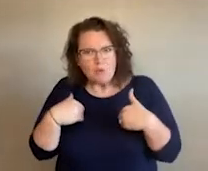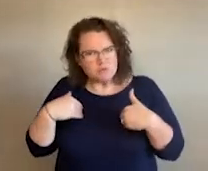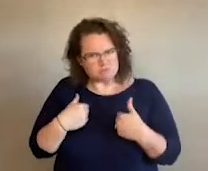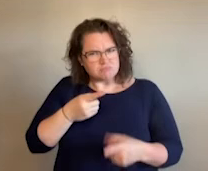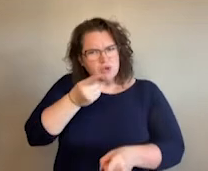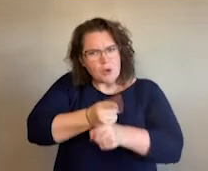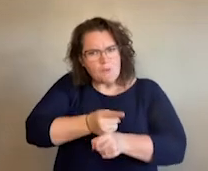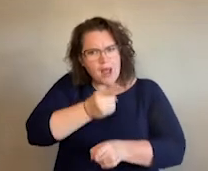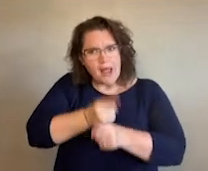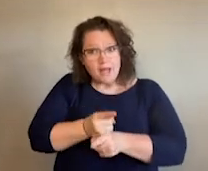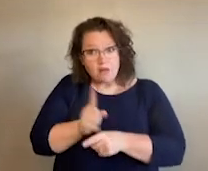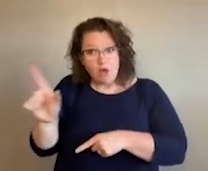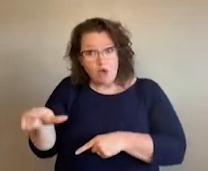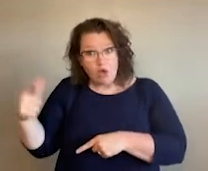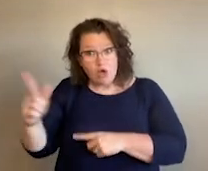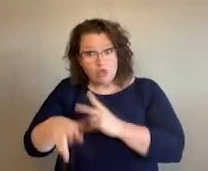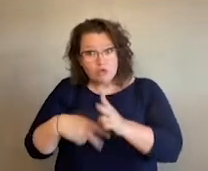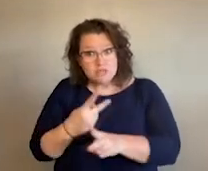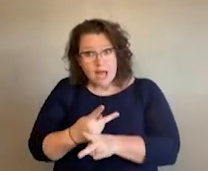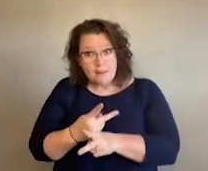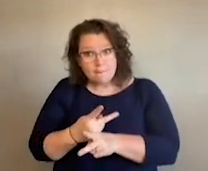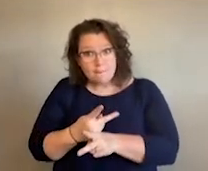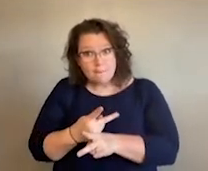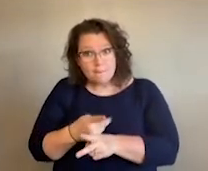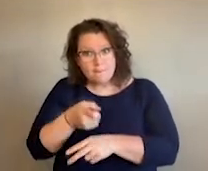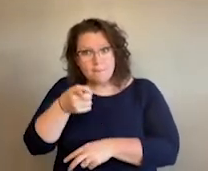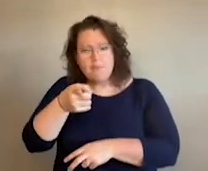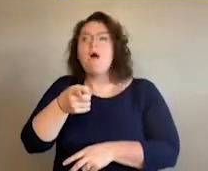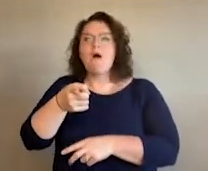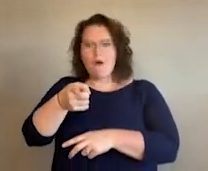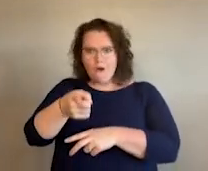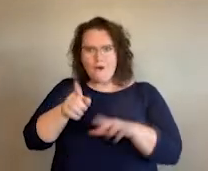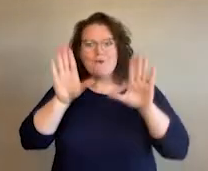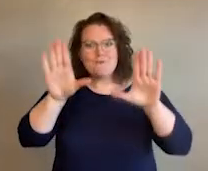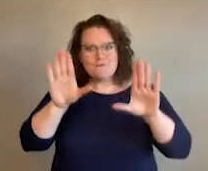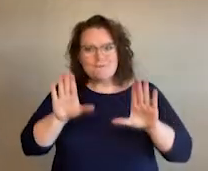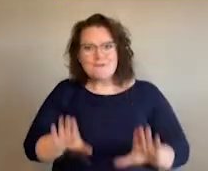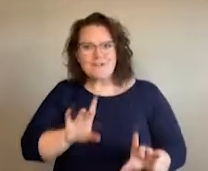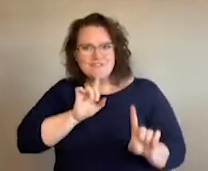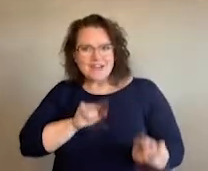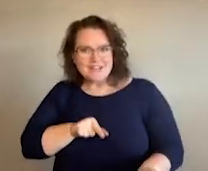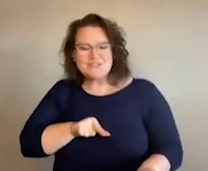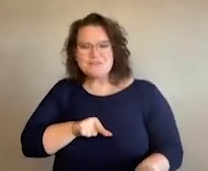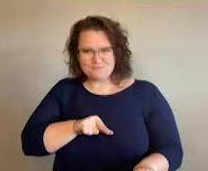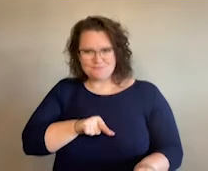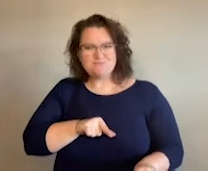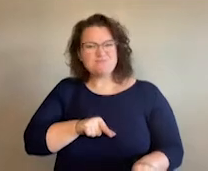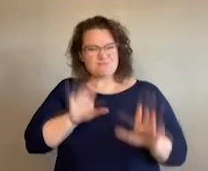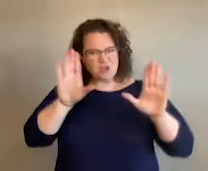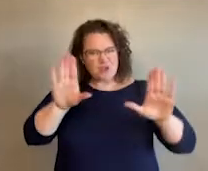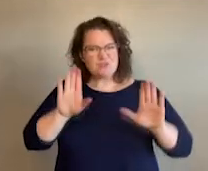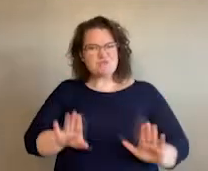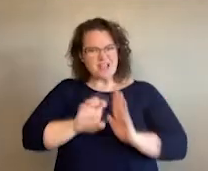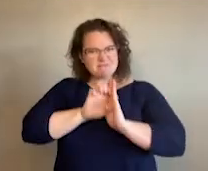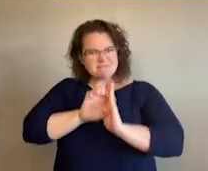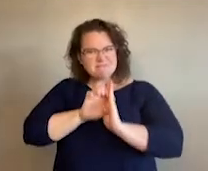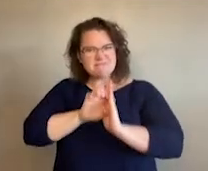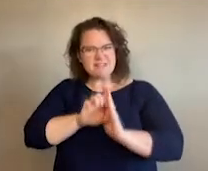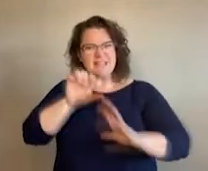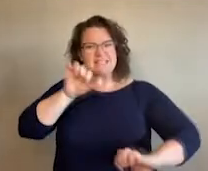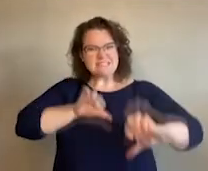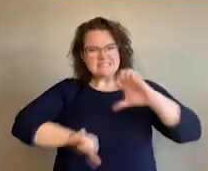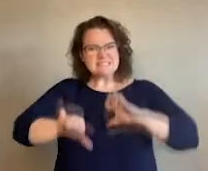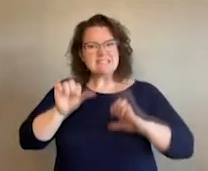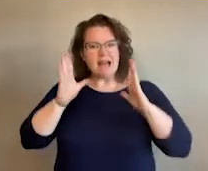answers. Can you name some more? Ooh, all of those are wonderful answers. Those are some great examples of